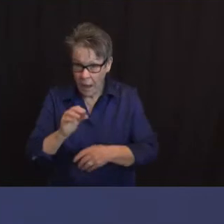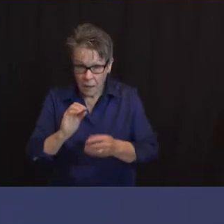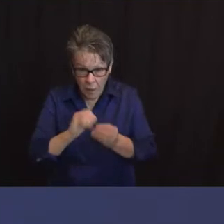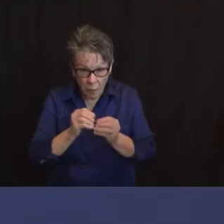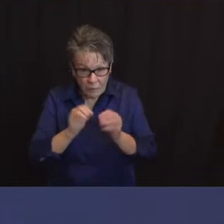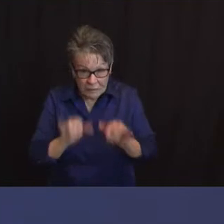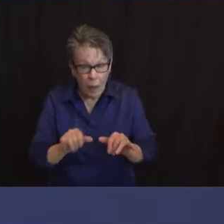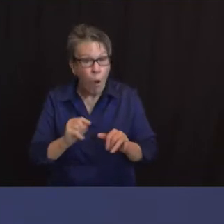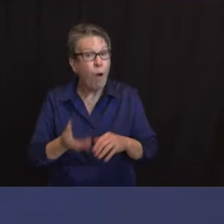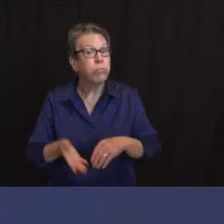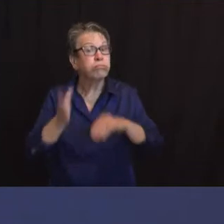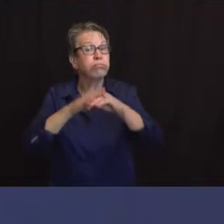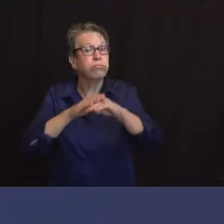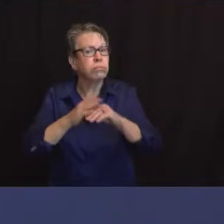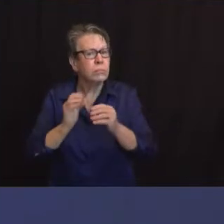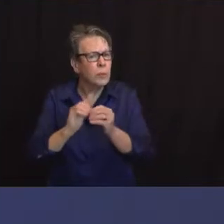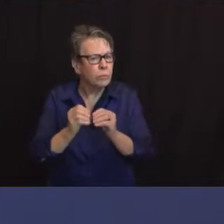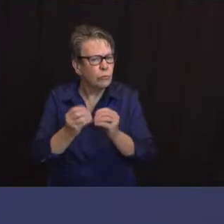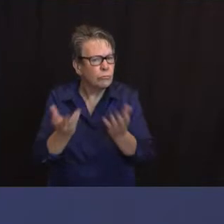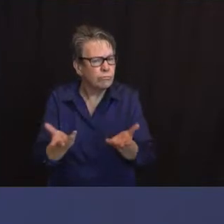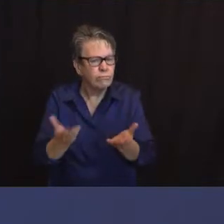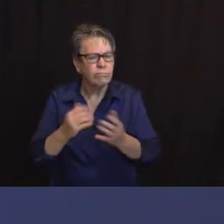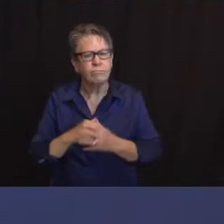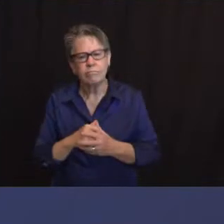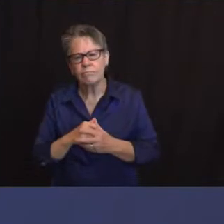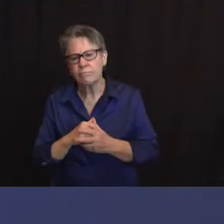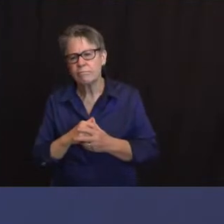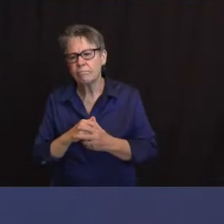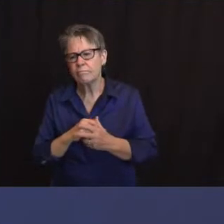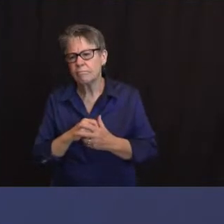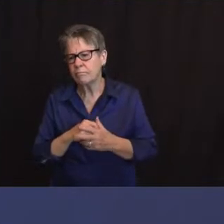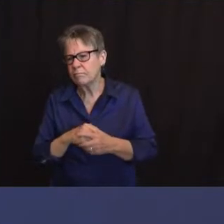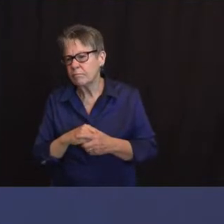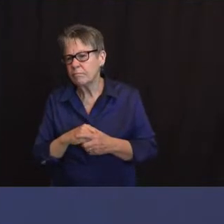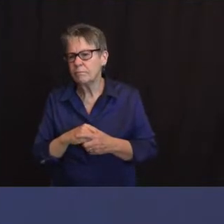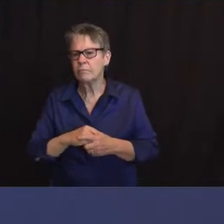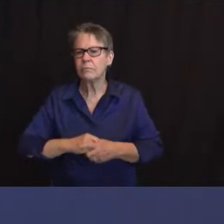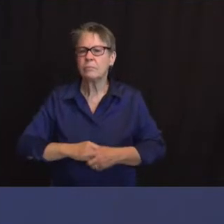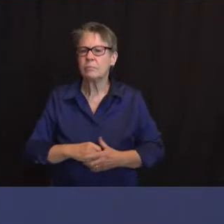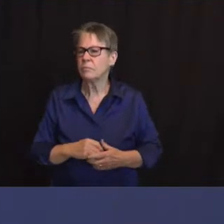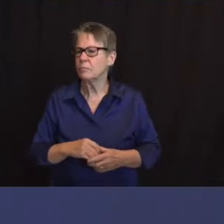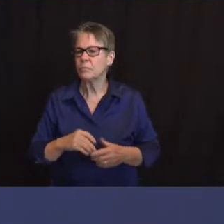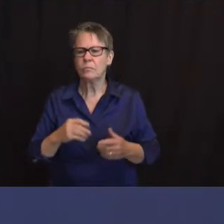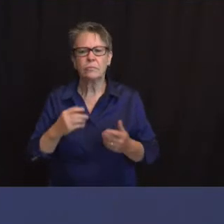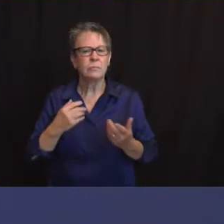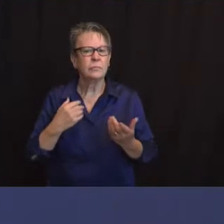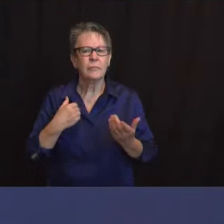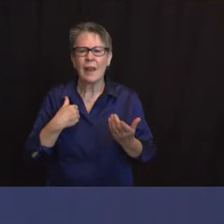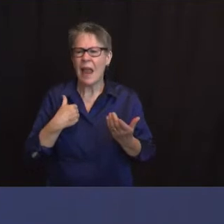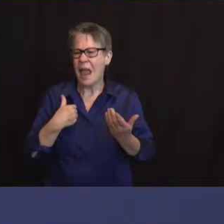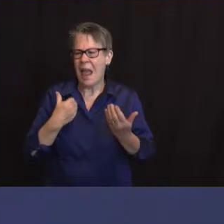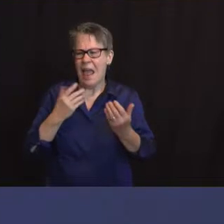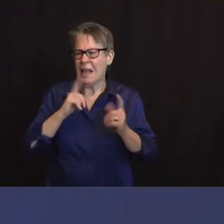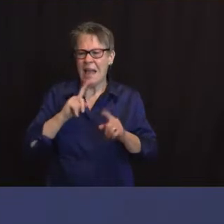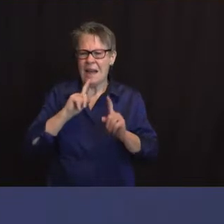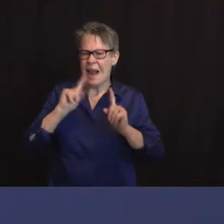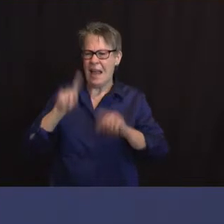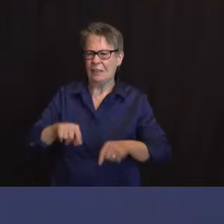So Sam, on the first, I don't have anything new to add to that, but I will ask Paramount, do you have anything you want to add to that? And if not, can we get back